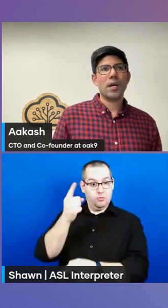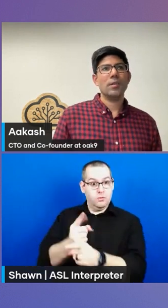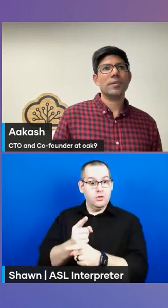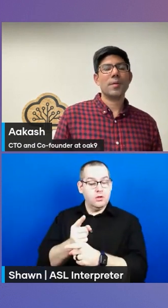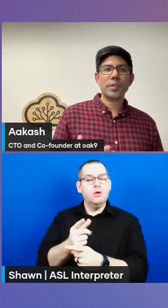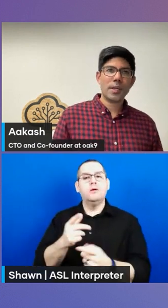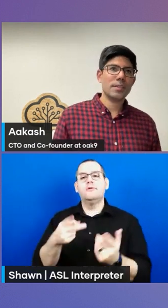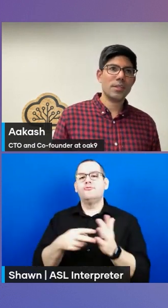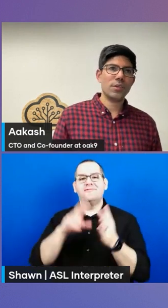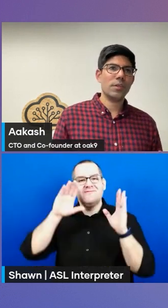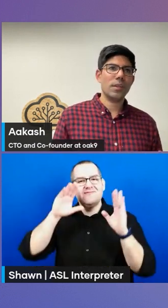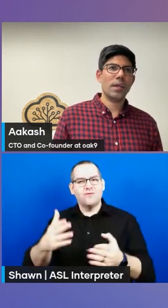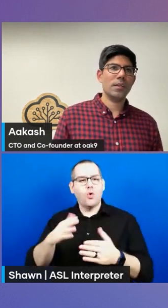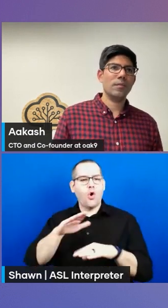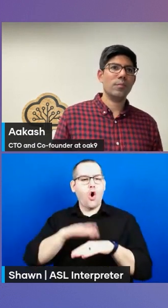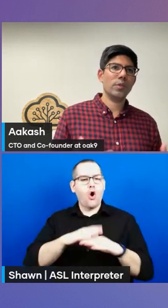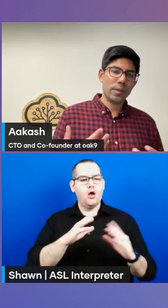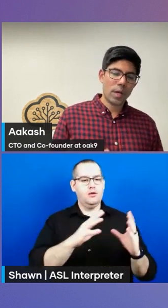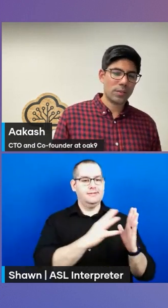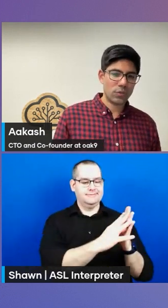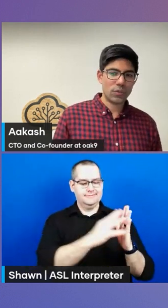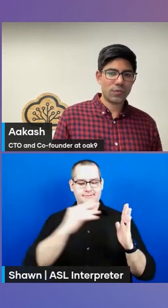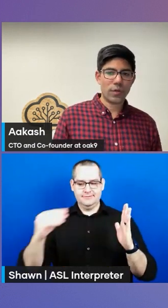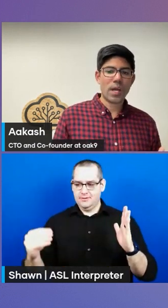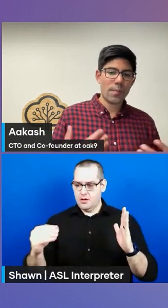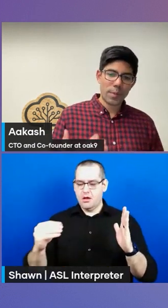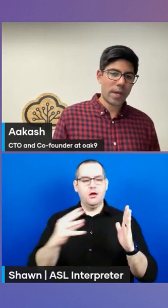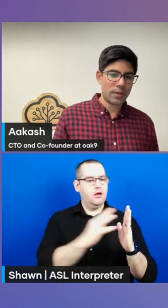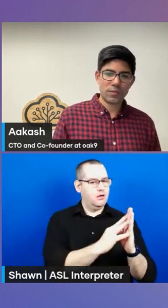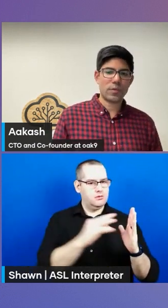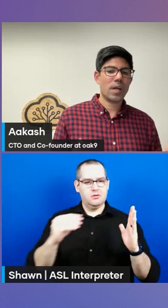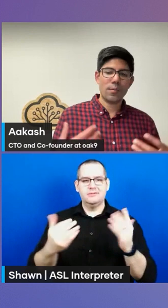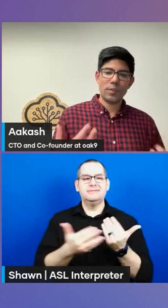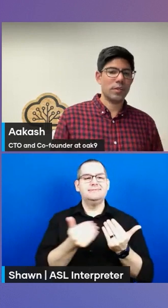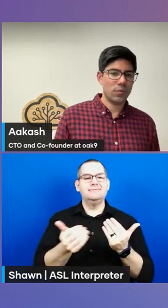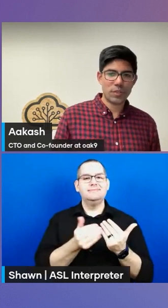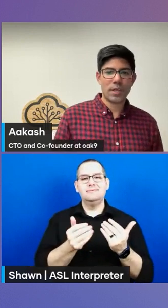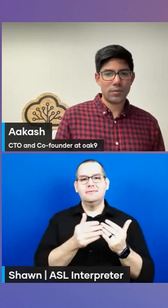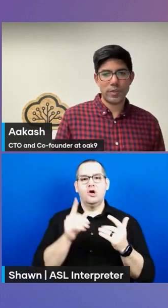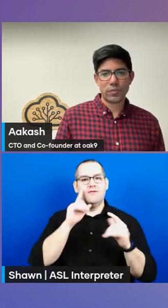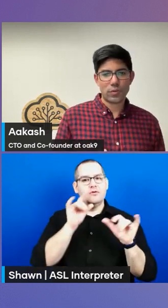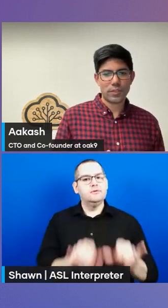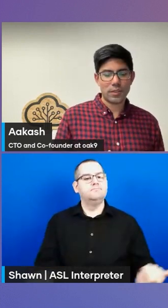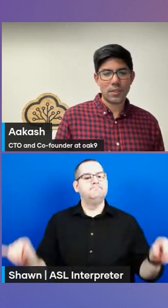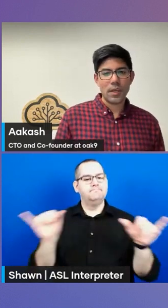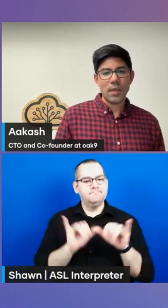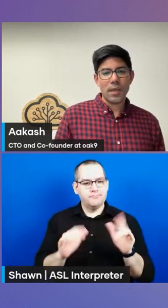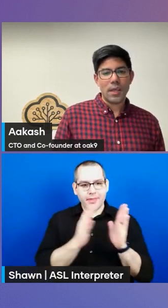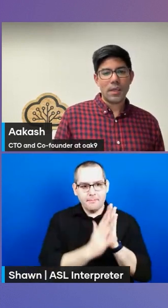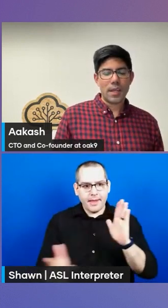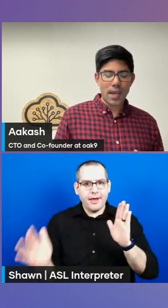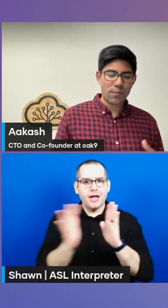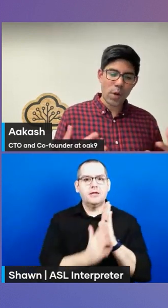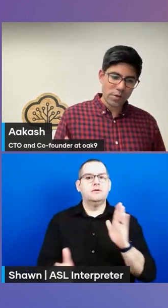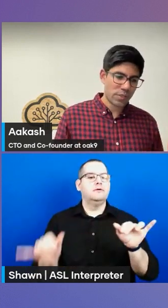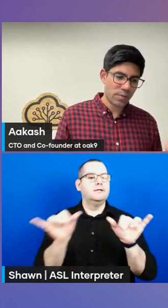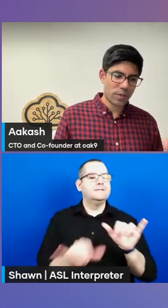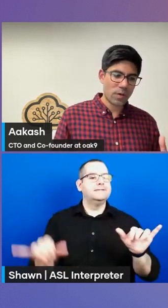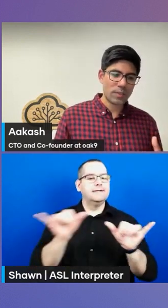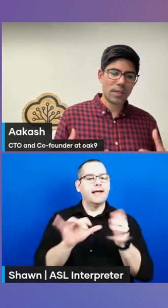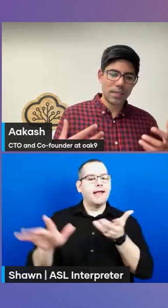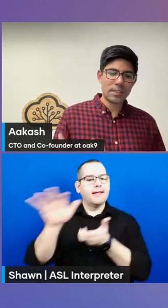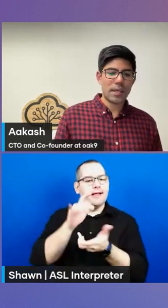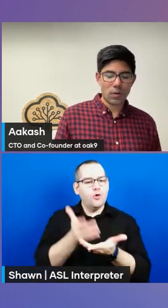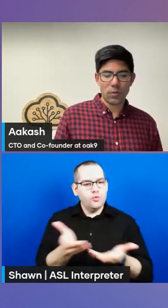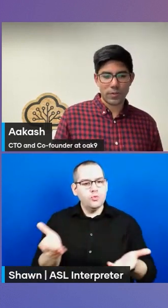focus on templatization and building modules for common patterns, for commonly used cloud resources. And they have partnerships